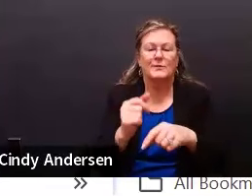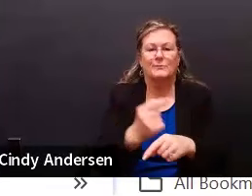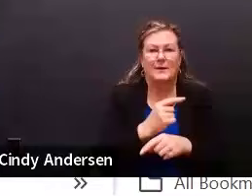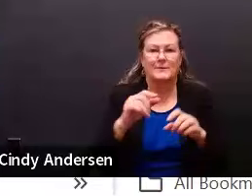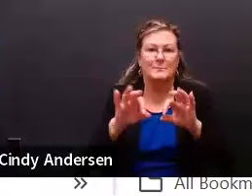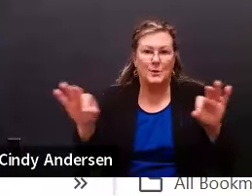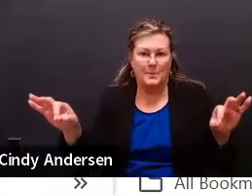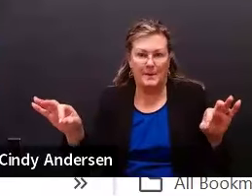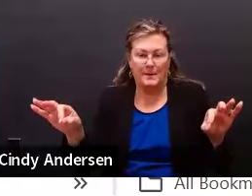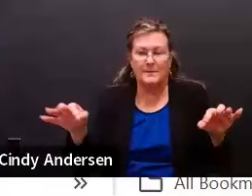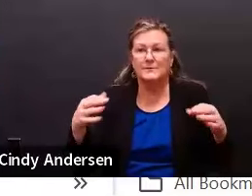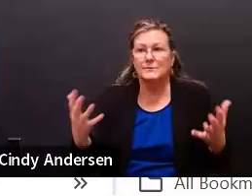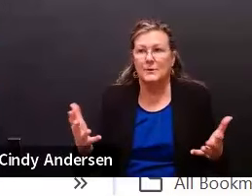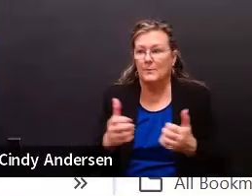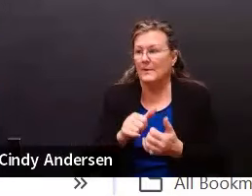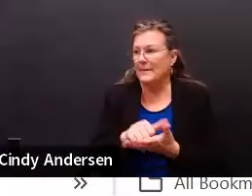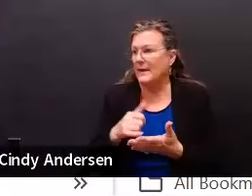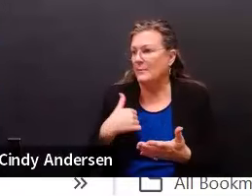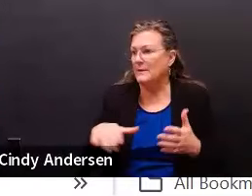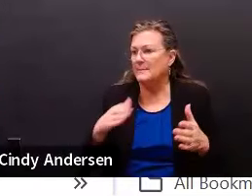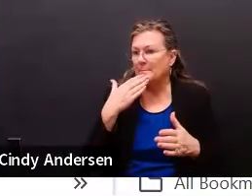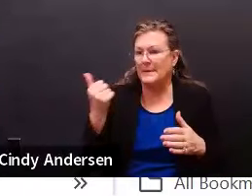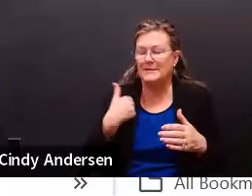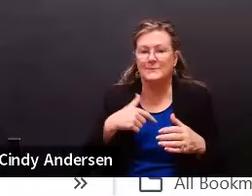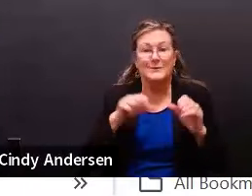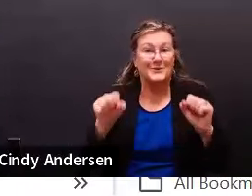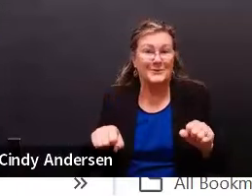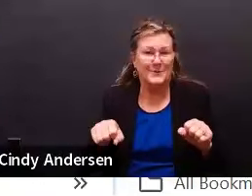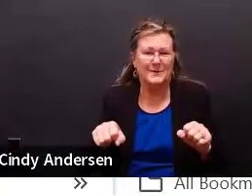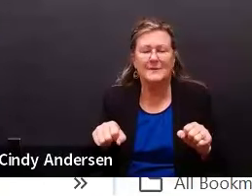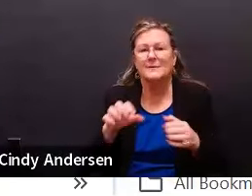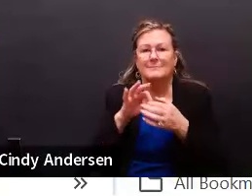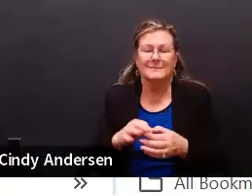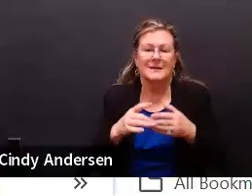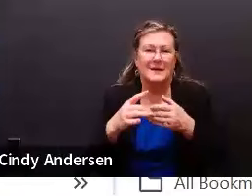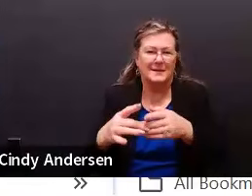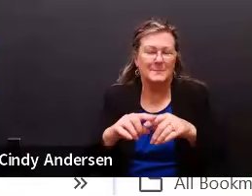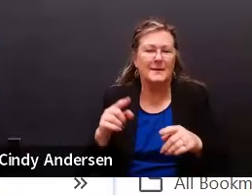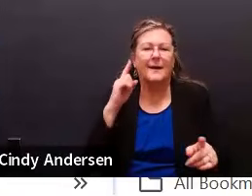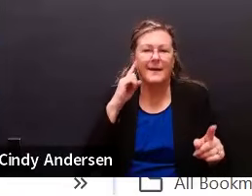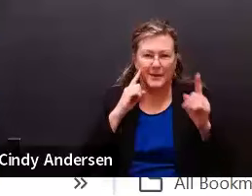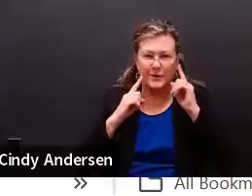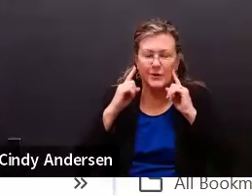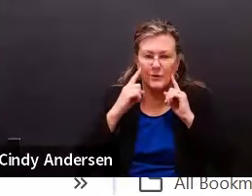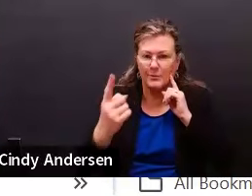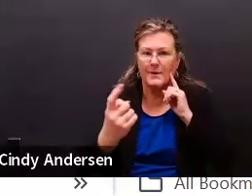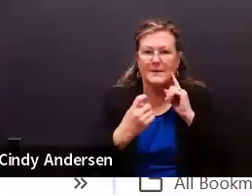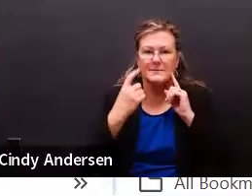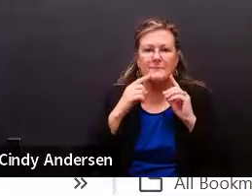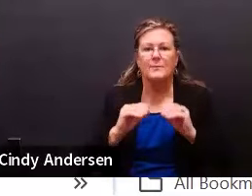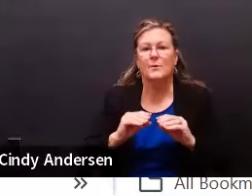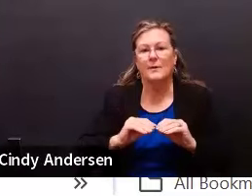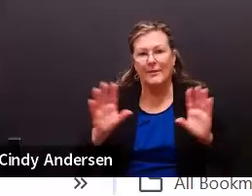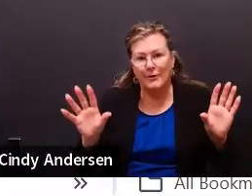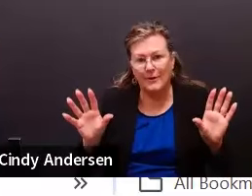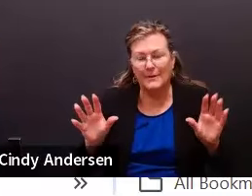diploma. So with that, we kind of did the best we could like in terms of guidance, but I hear a lot of you asking for like more